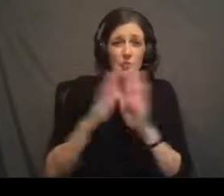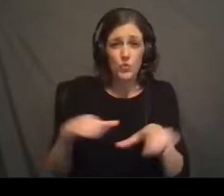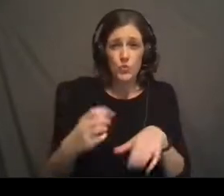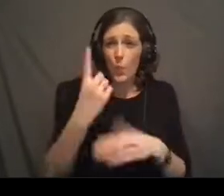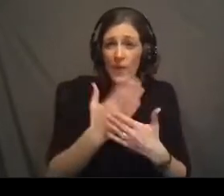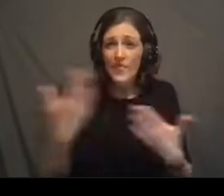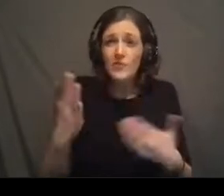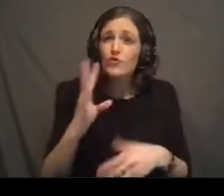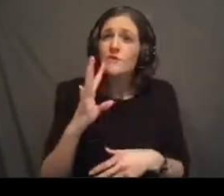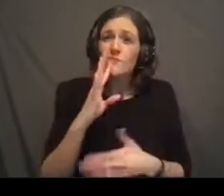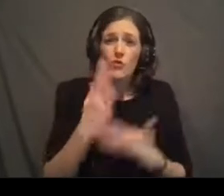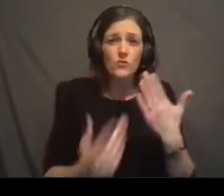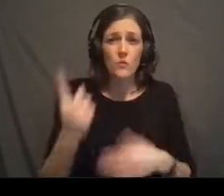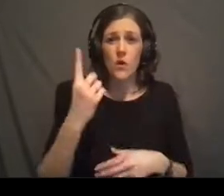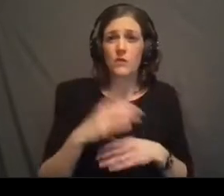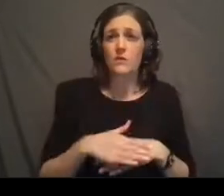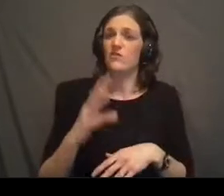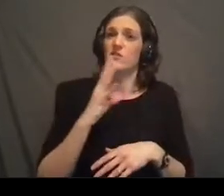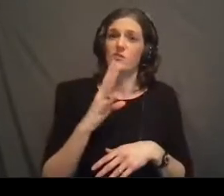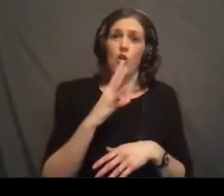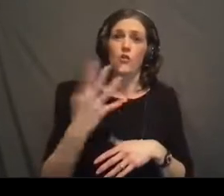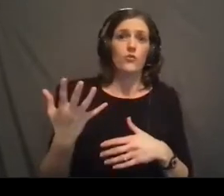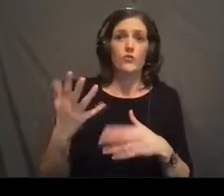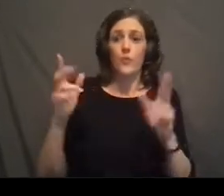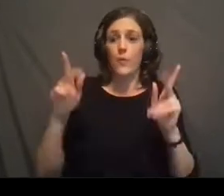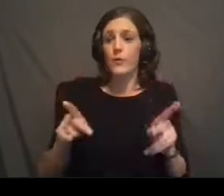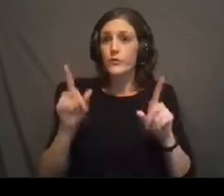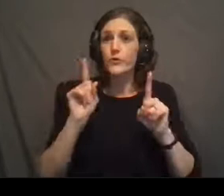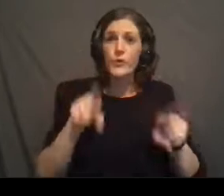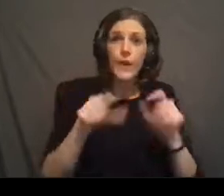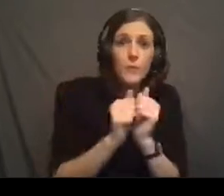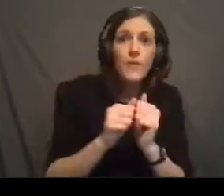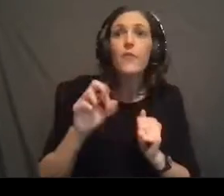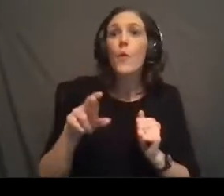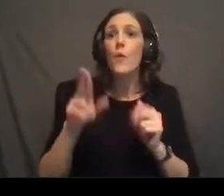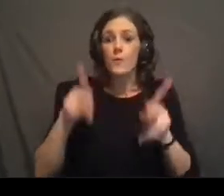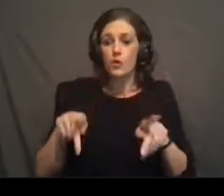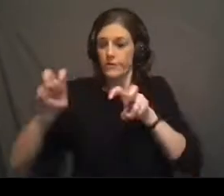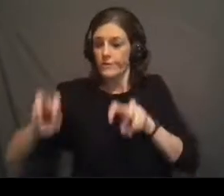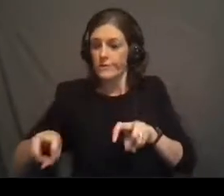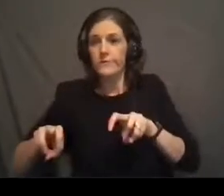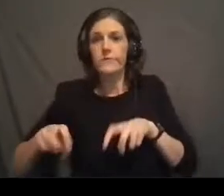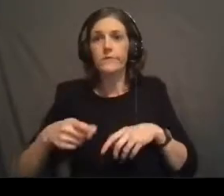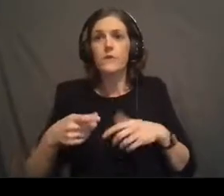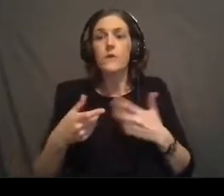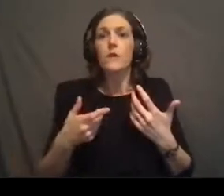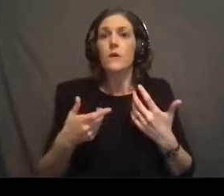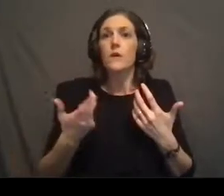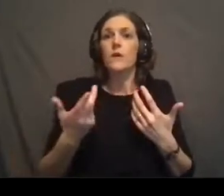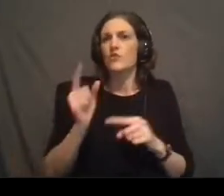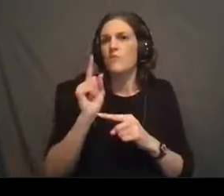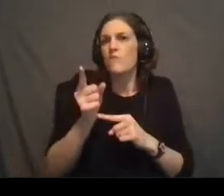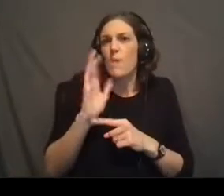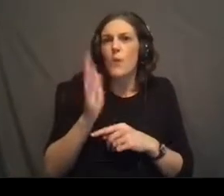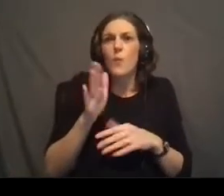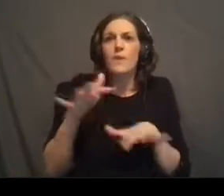Just talk to somebody about it. Just talk to the person that you came with or the person that's sitting right next to you. In just a moment, we're going to